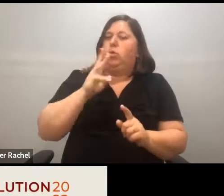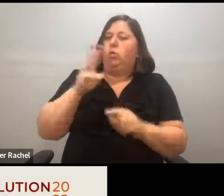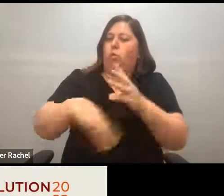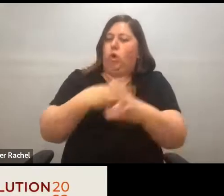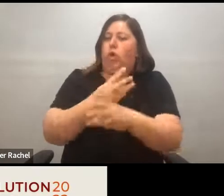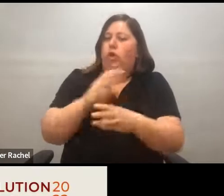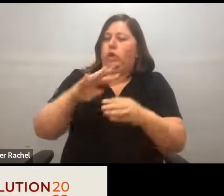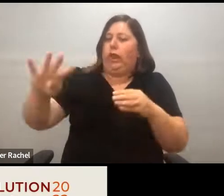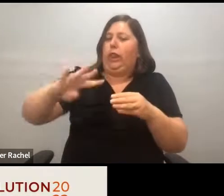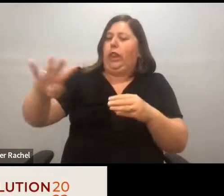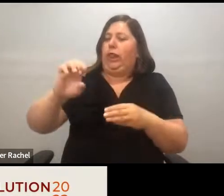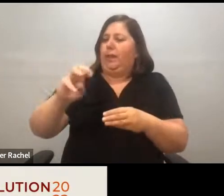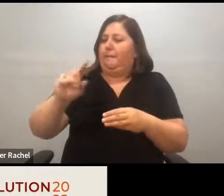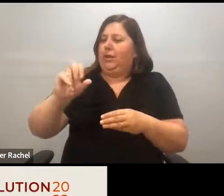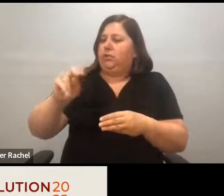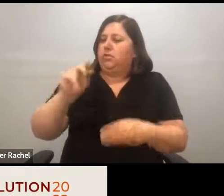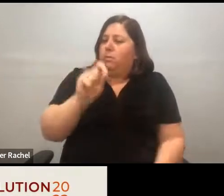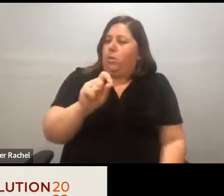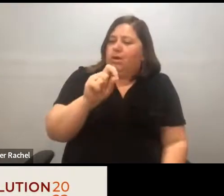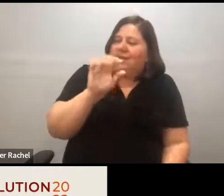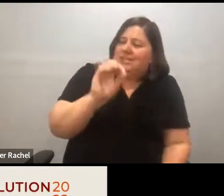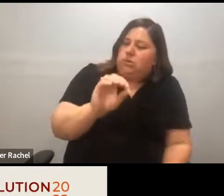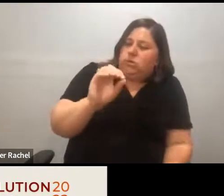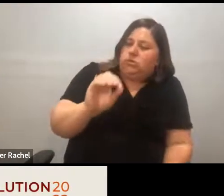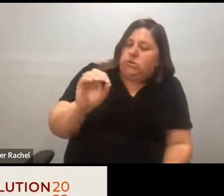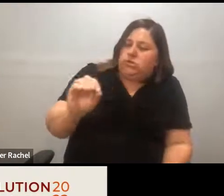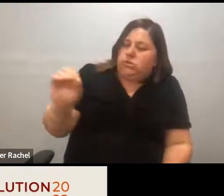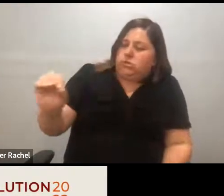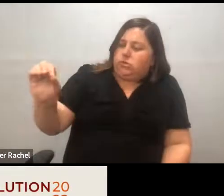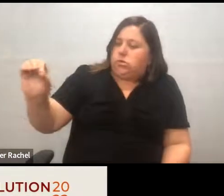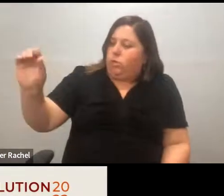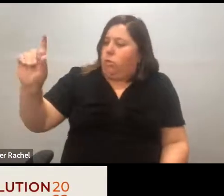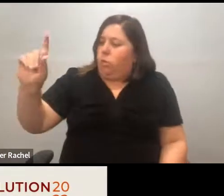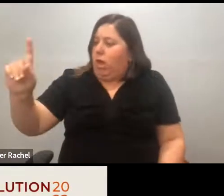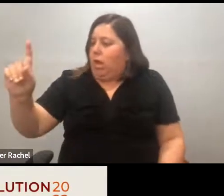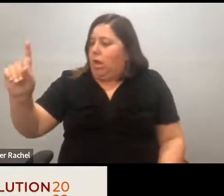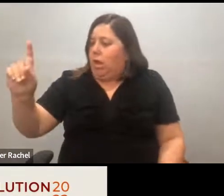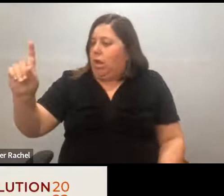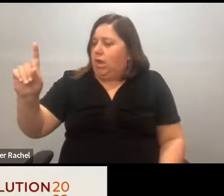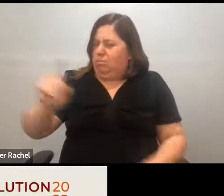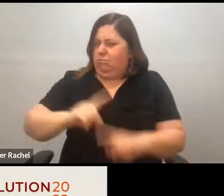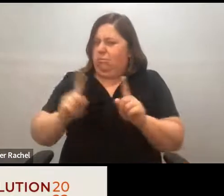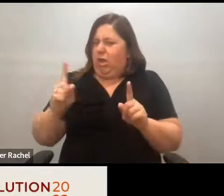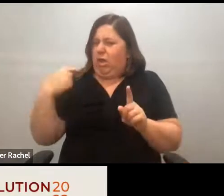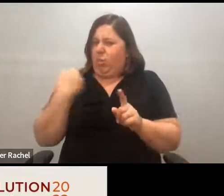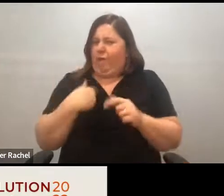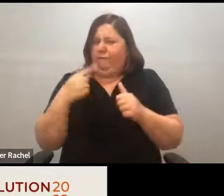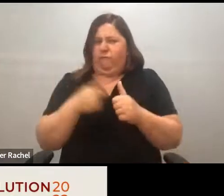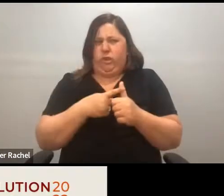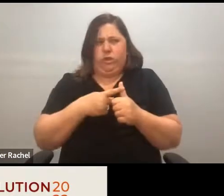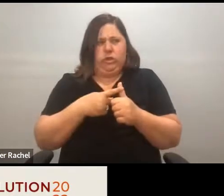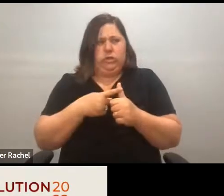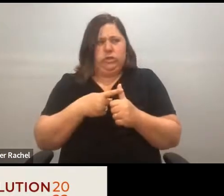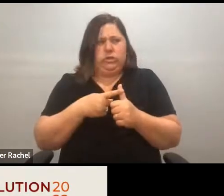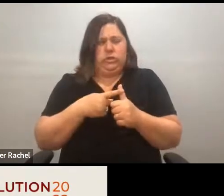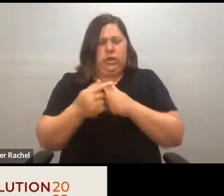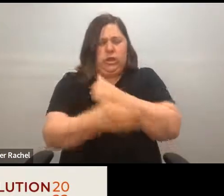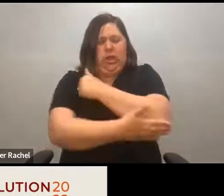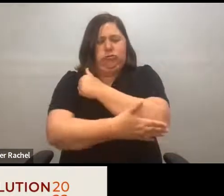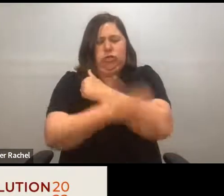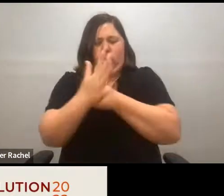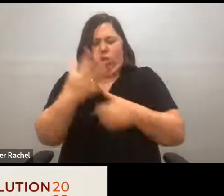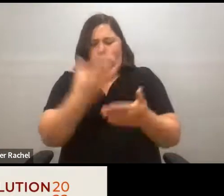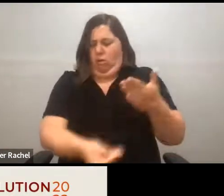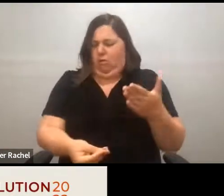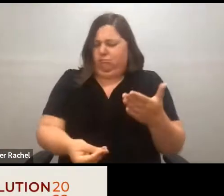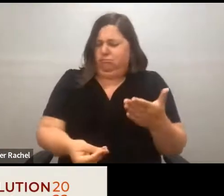0.00001% of the world's global emissions. And yet we're the first ones to be impacted and to lose our entire nation. I mean, that really can't be said